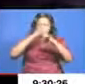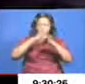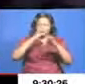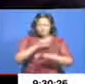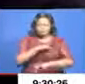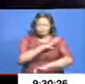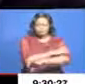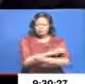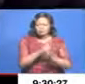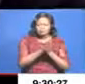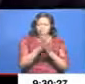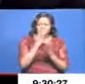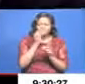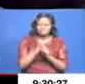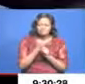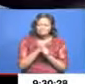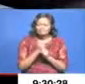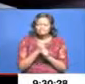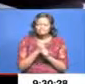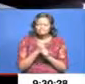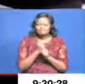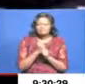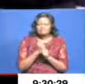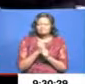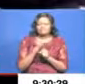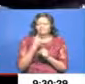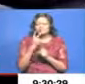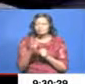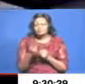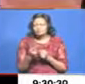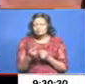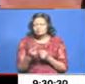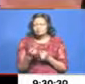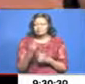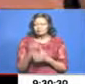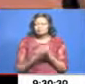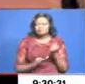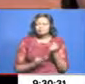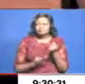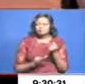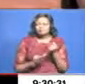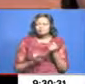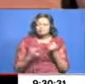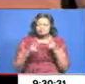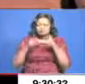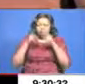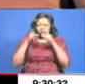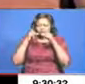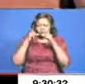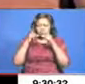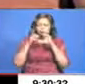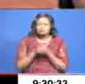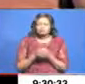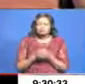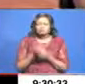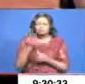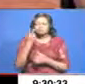be carried out by screening an individual's retina for both simultaneously. Is they use artificial